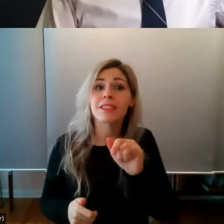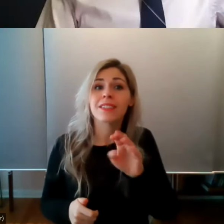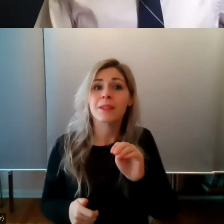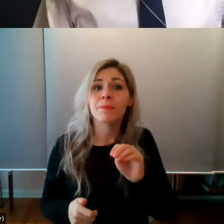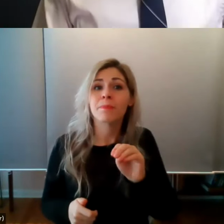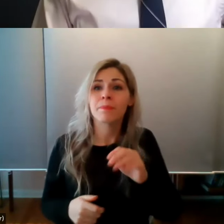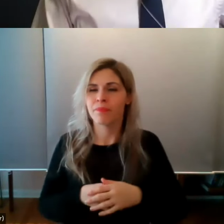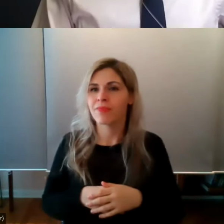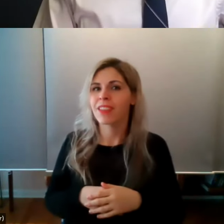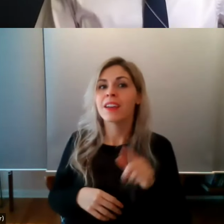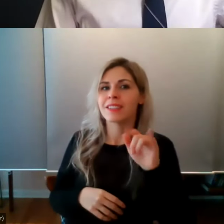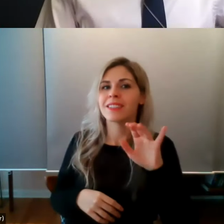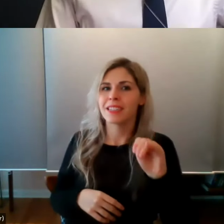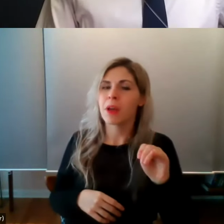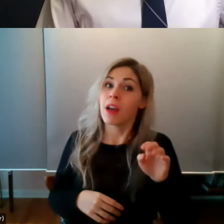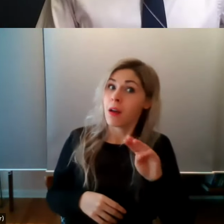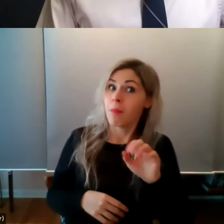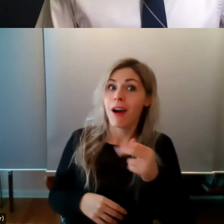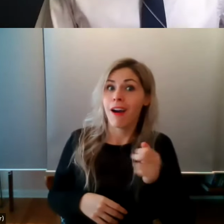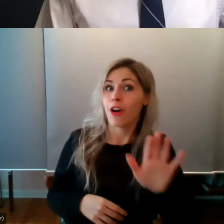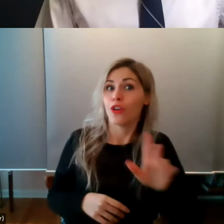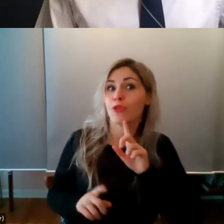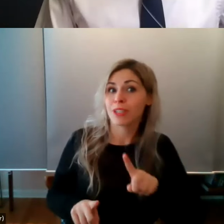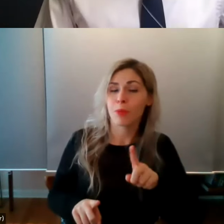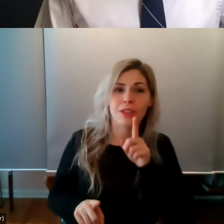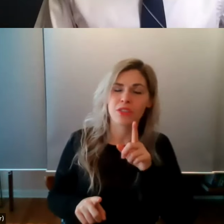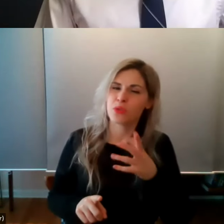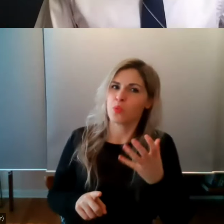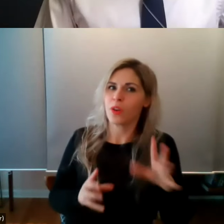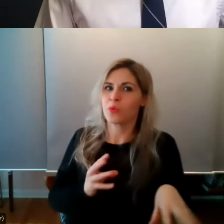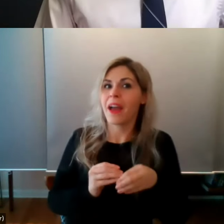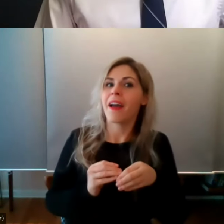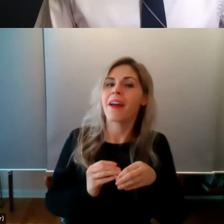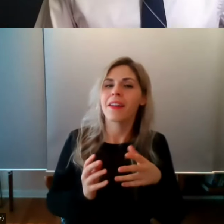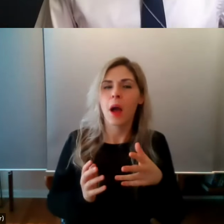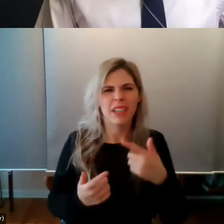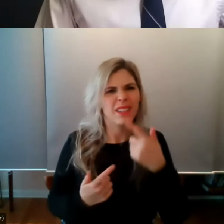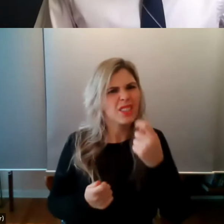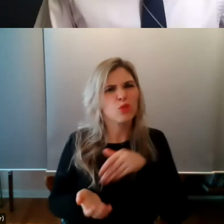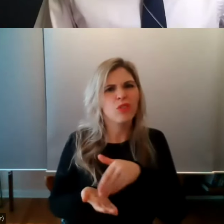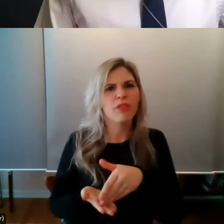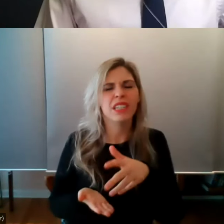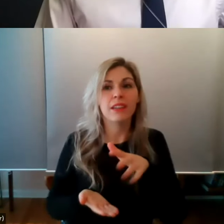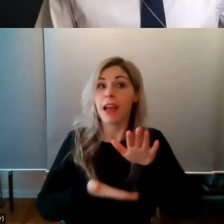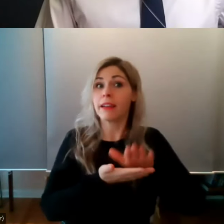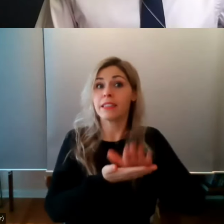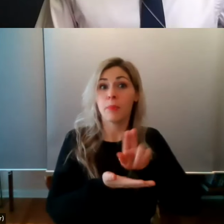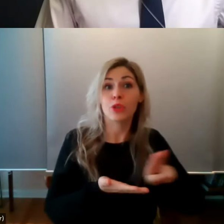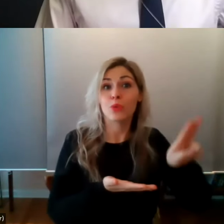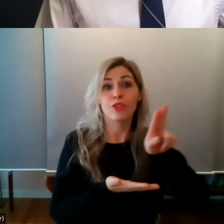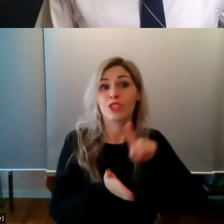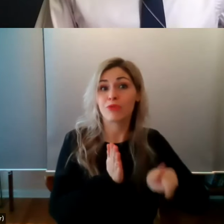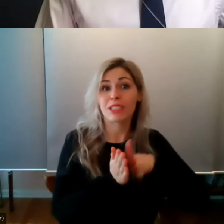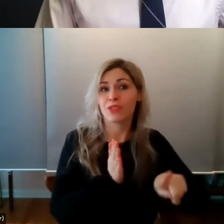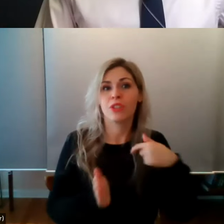Well, jumping off of Maha's response, I think it's interesting how oftentimes in academic research, we tend to put